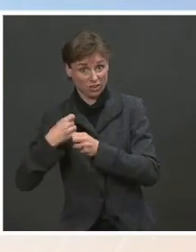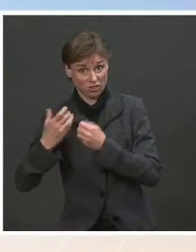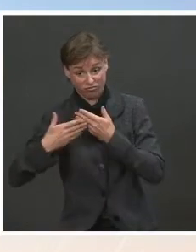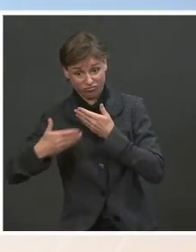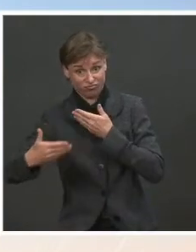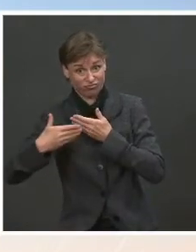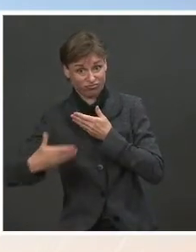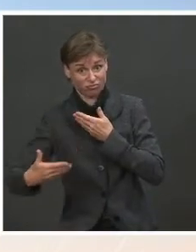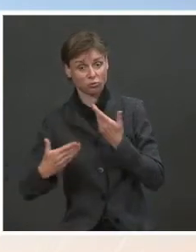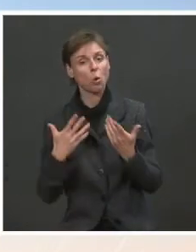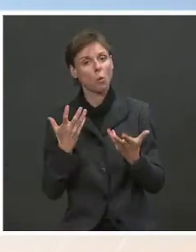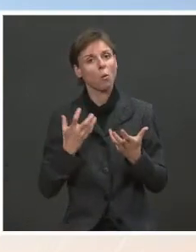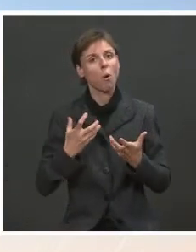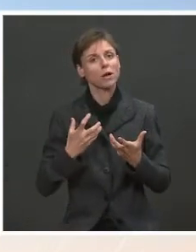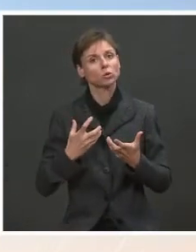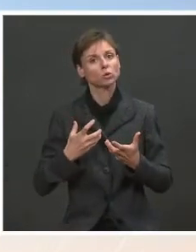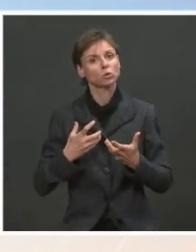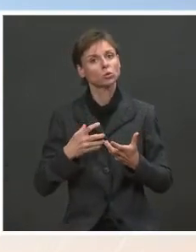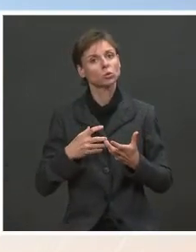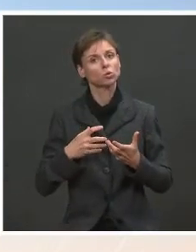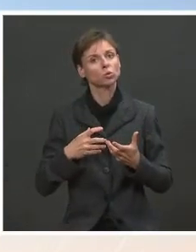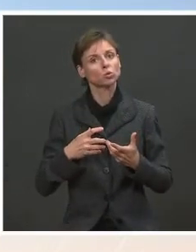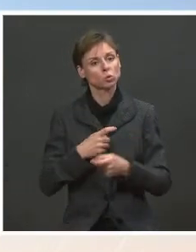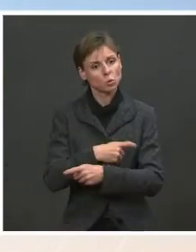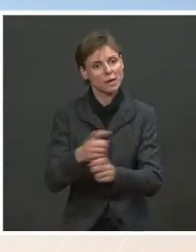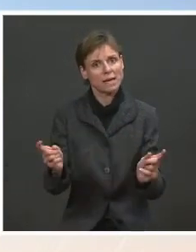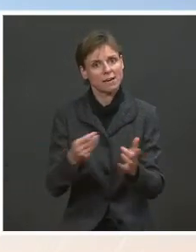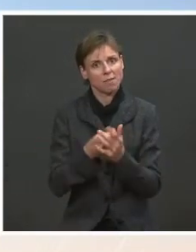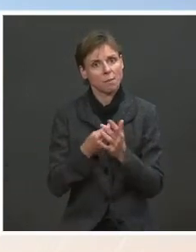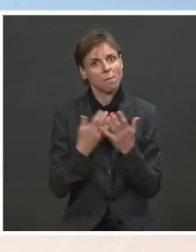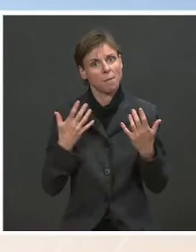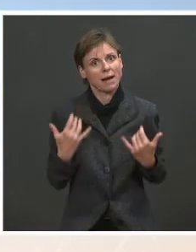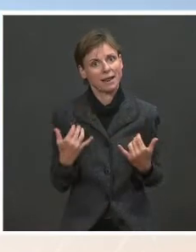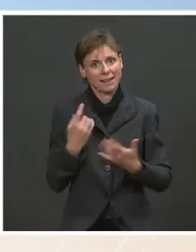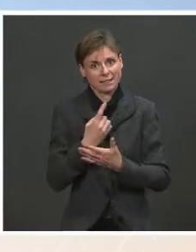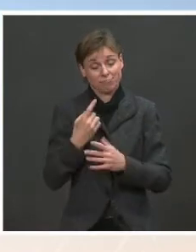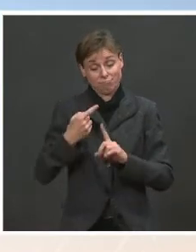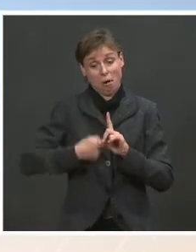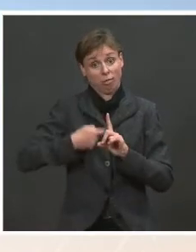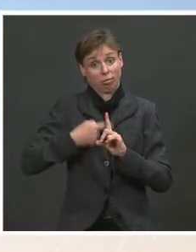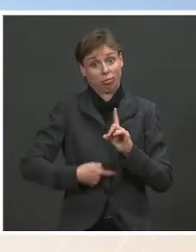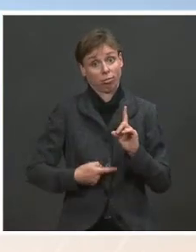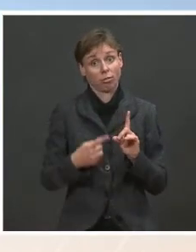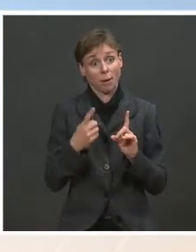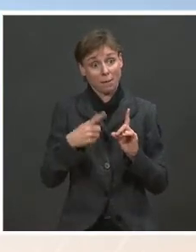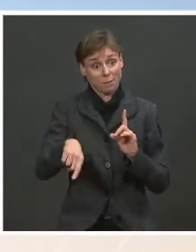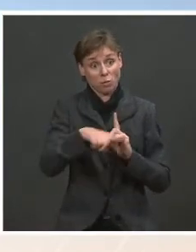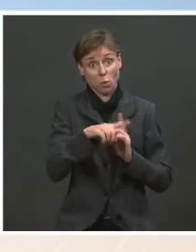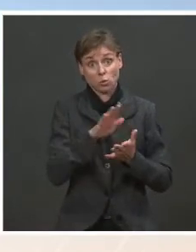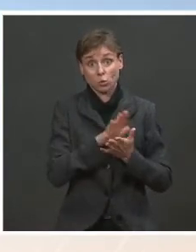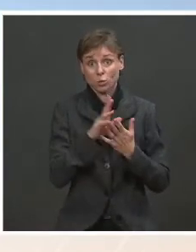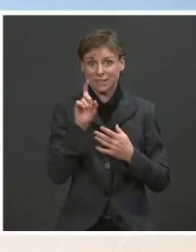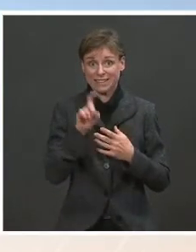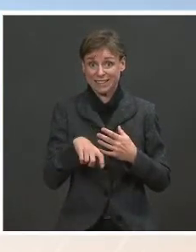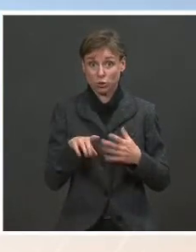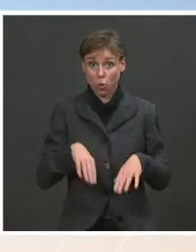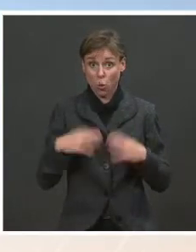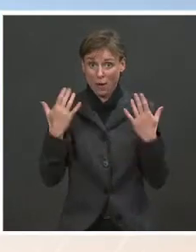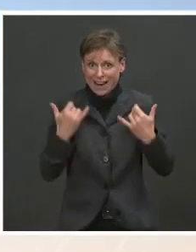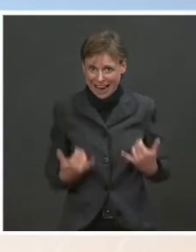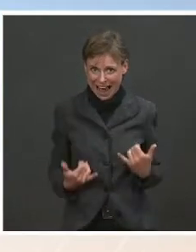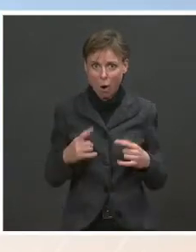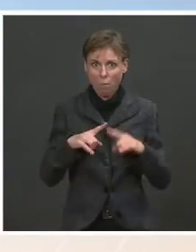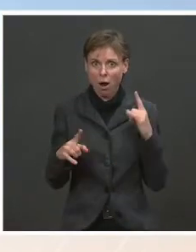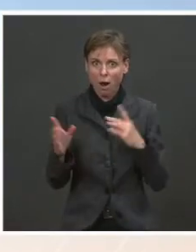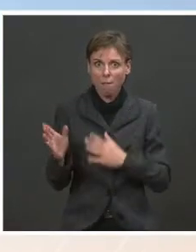funds this month. And we know that schools are needing that to not only prepare for reopening now, but also to plan ahead. We know that when our students